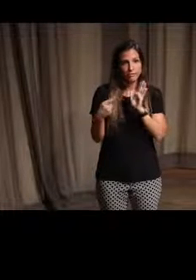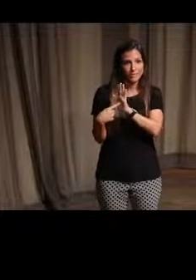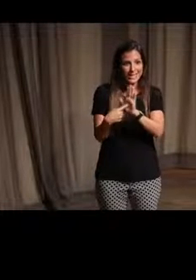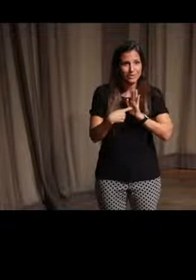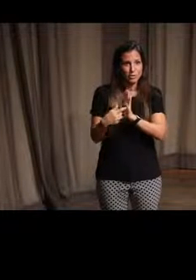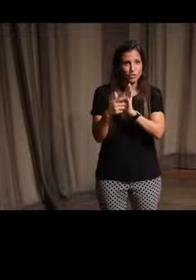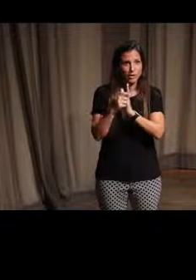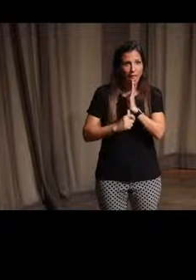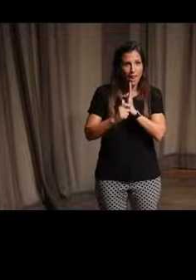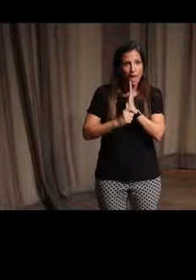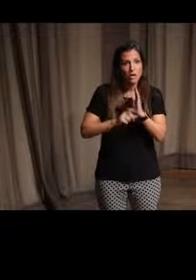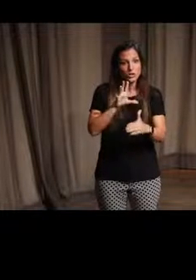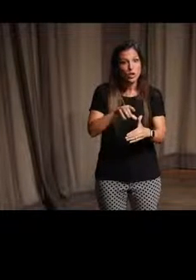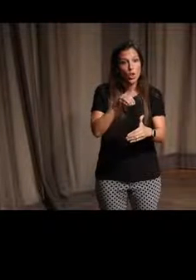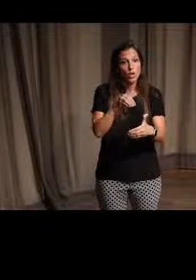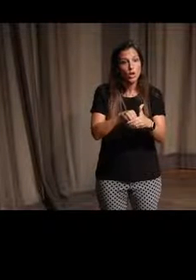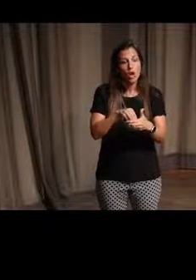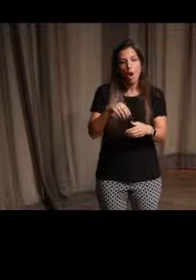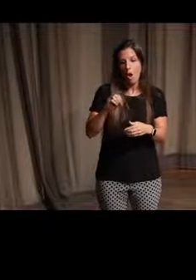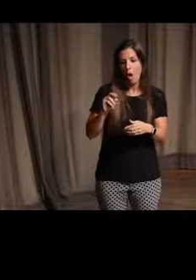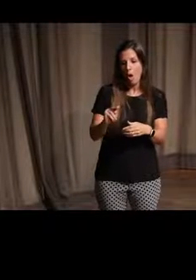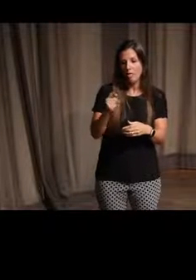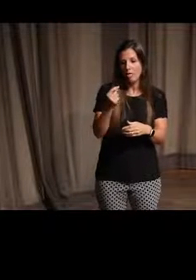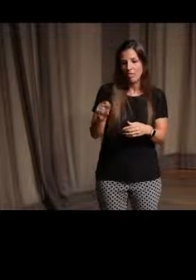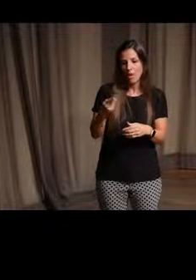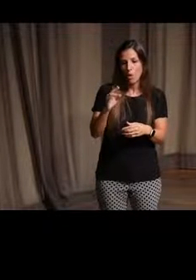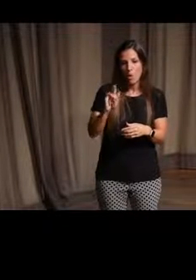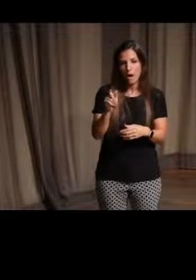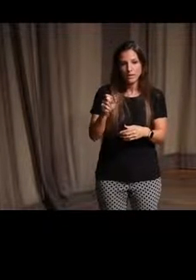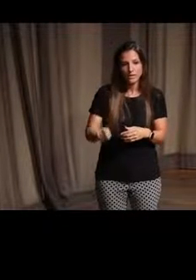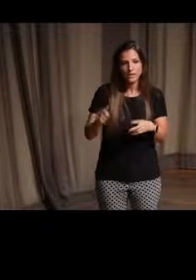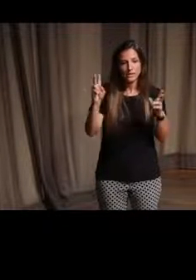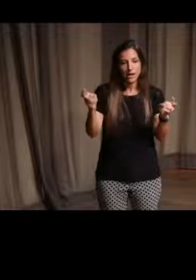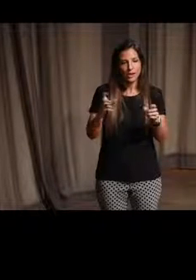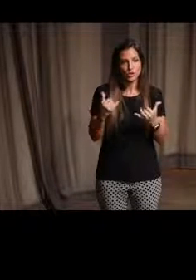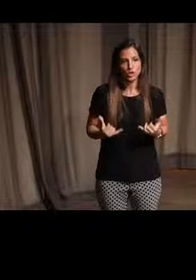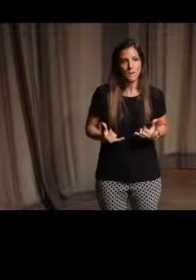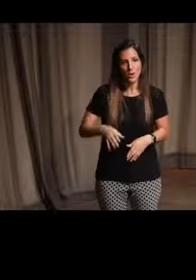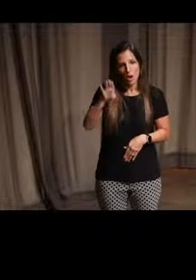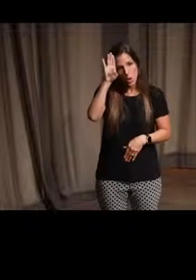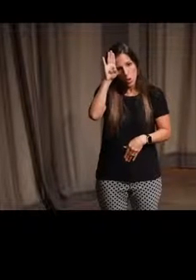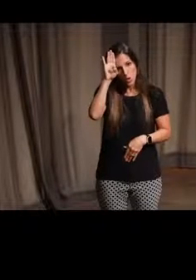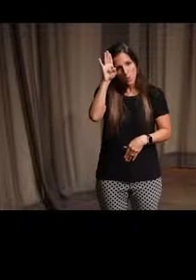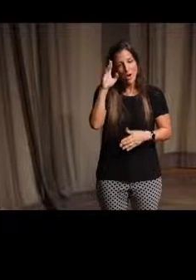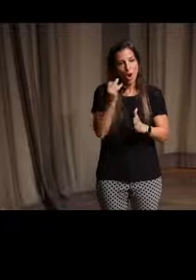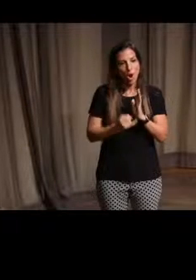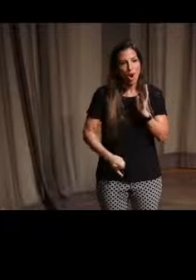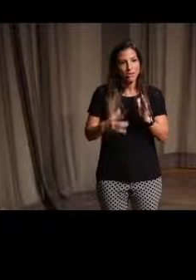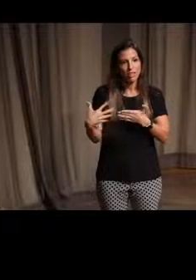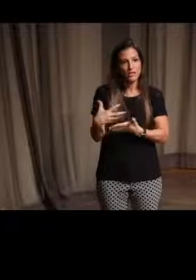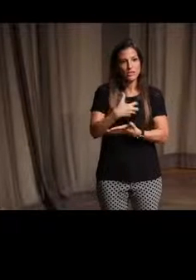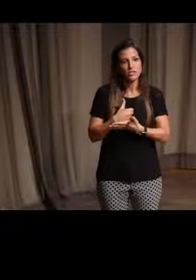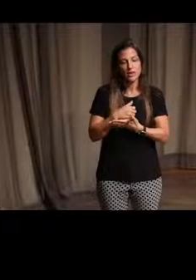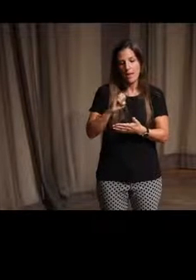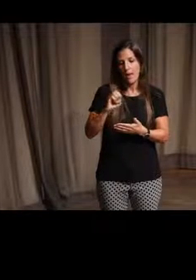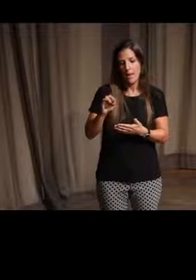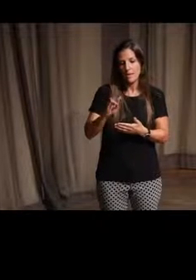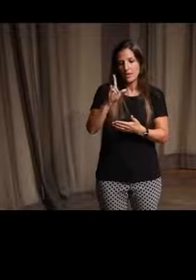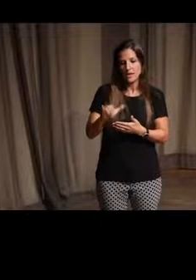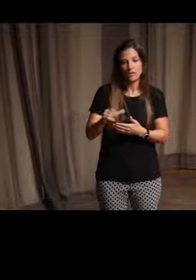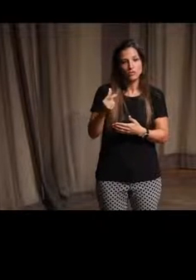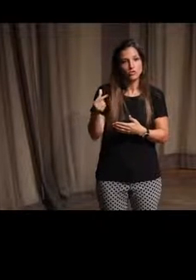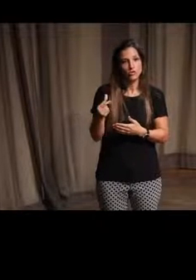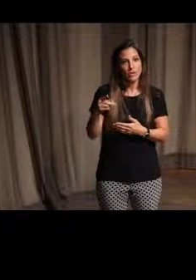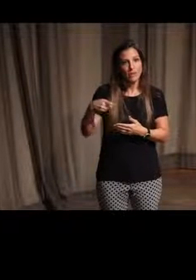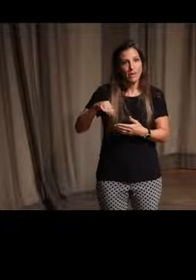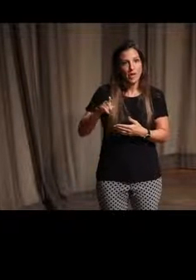PAMM, including On the Horizon, Contemporary Cuban Art from the Jorge M. Perez Collection, Ebony G. Patterson, While